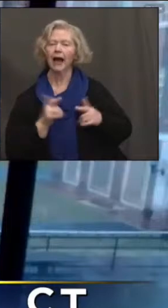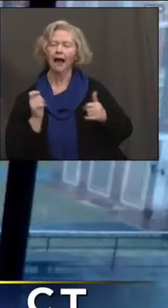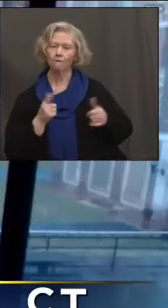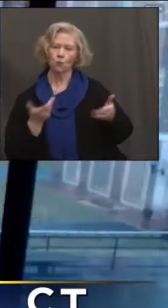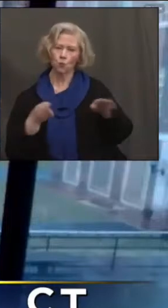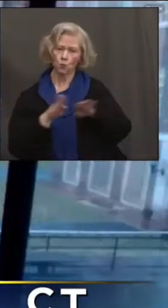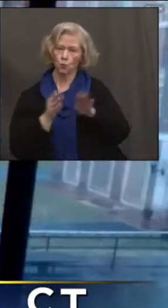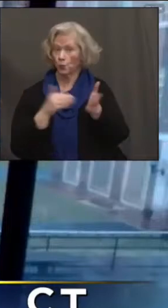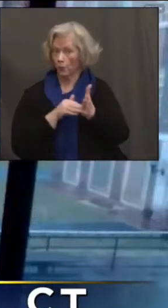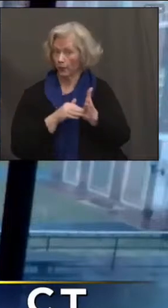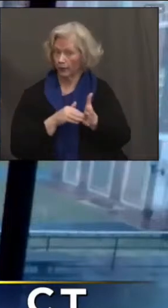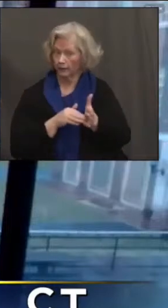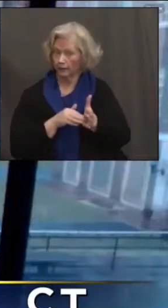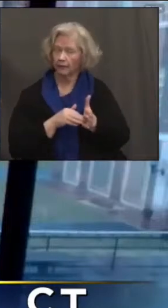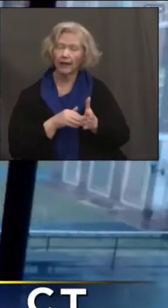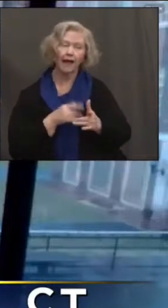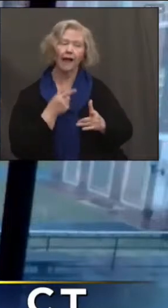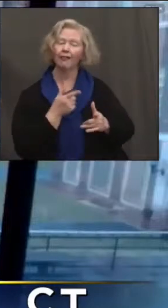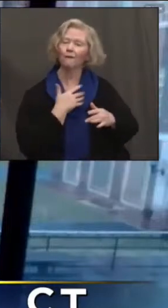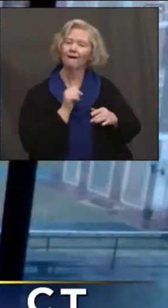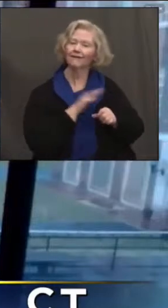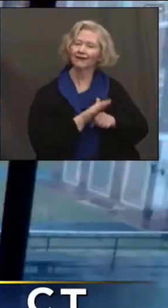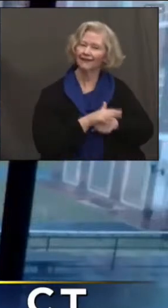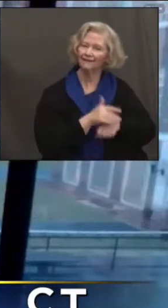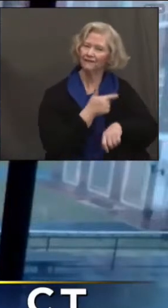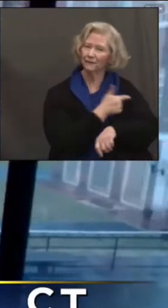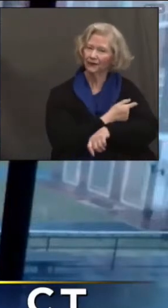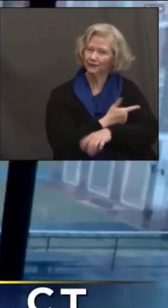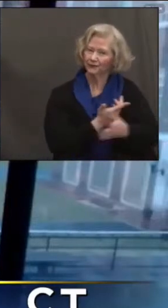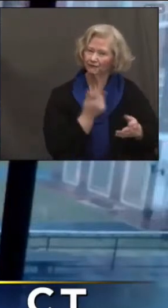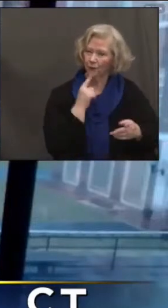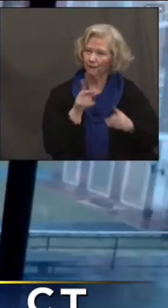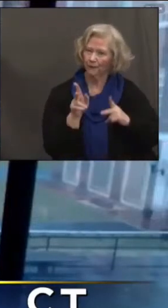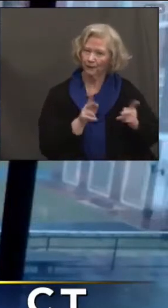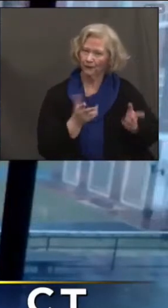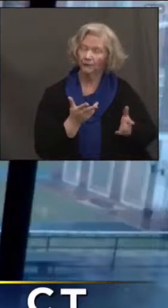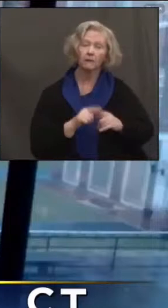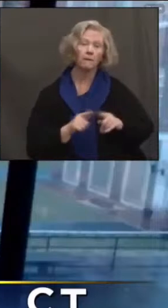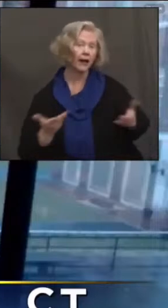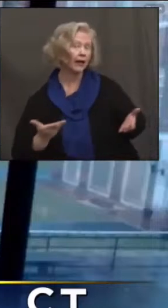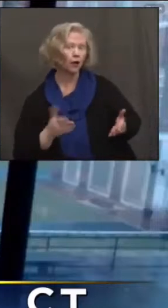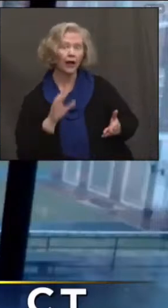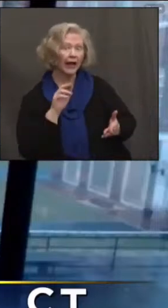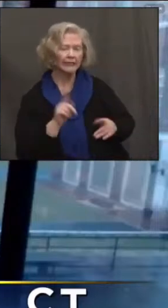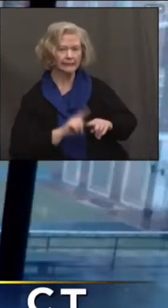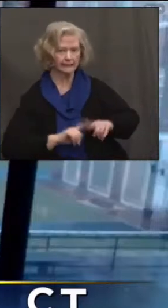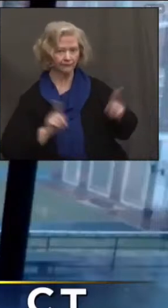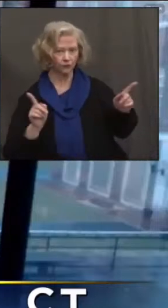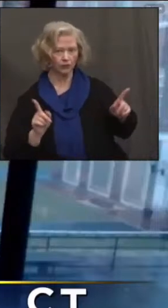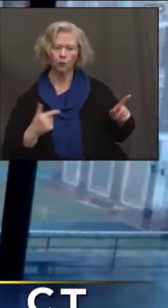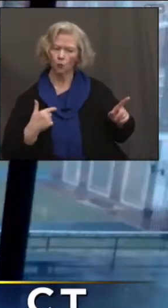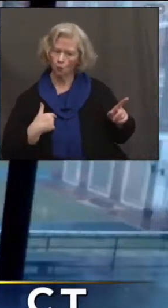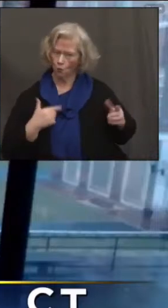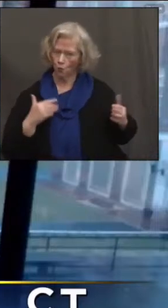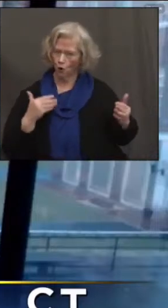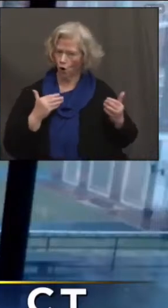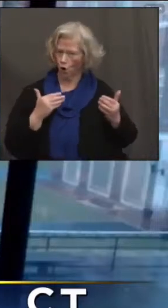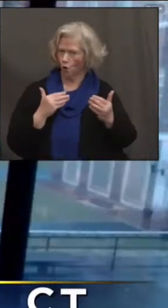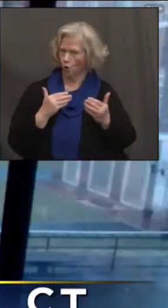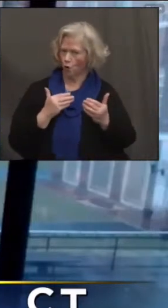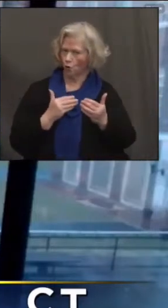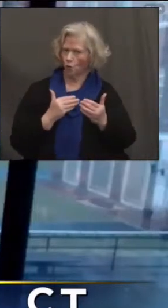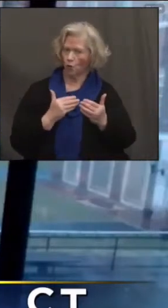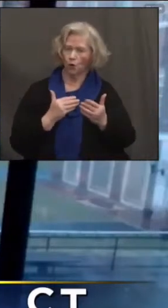And they don't have that protective coverage. Now, here in Connecticut, we've got that, or we're getting towards that, especially, certainly